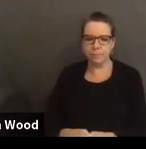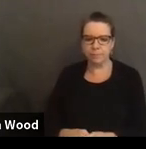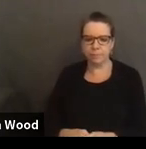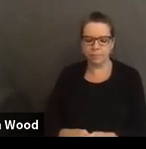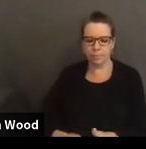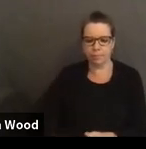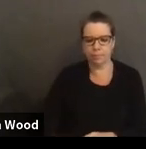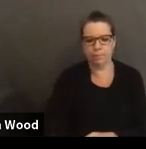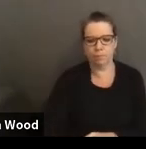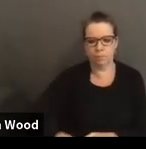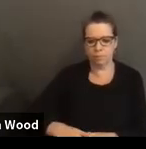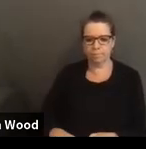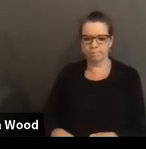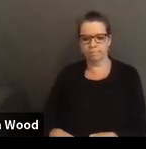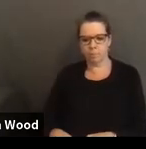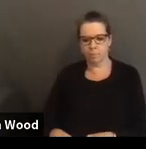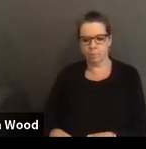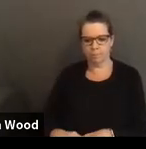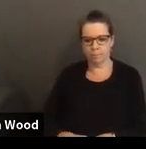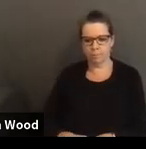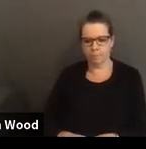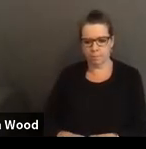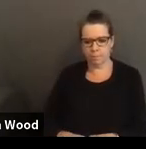So there are specific